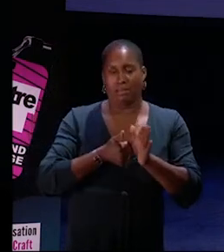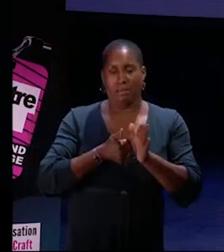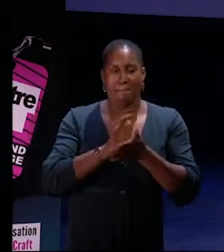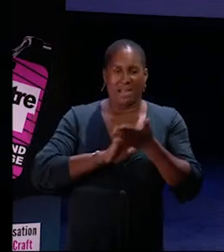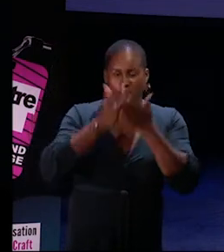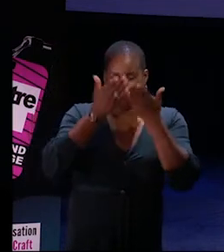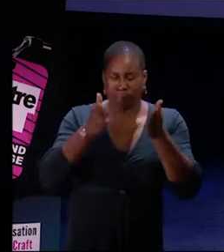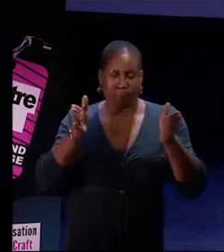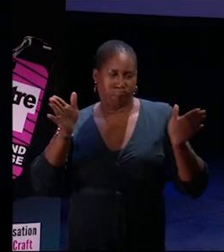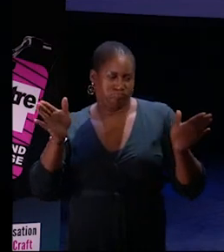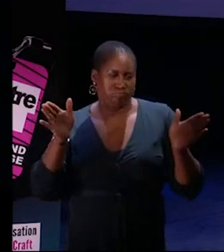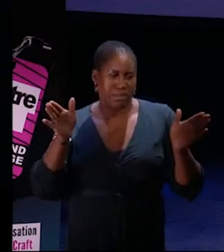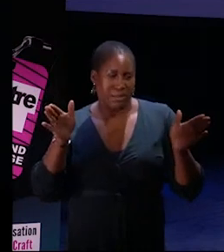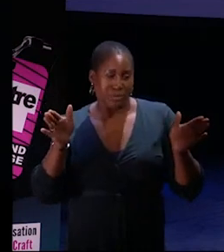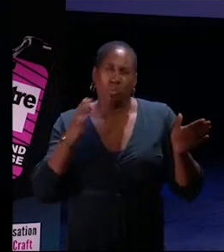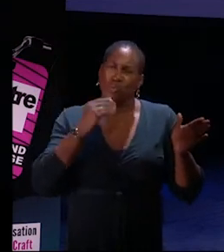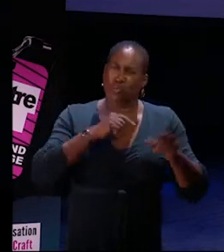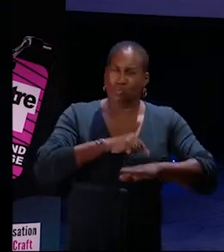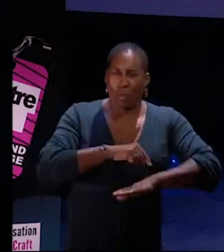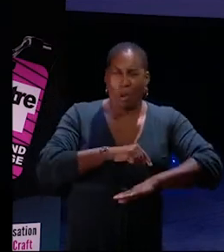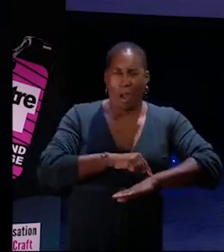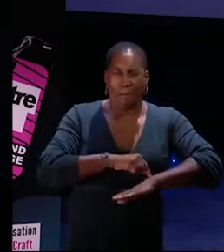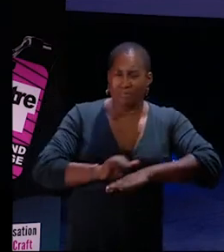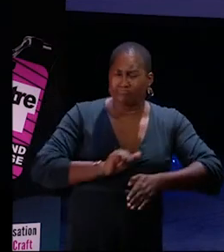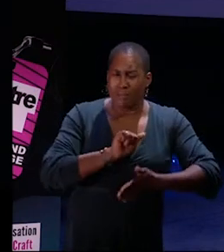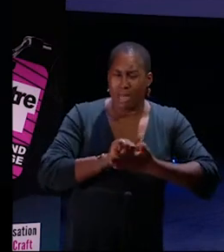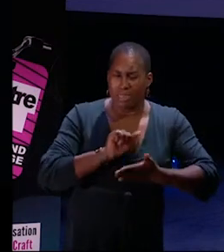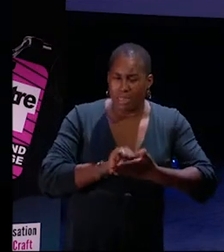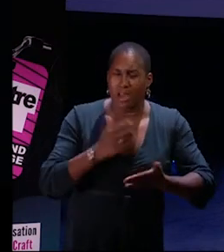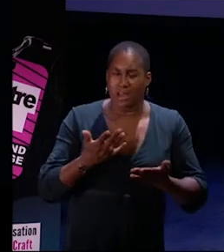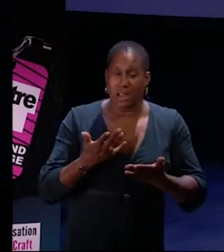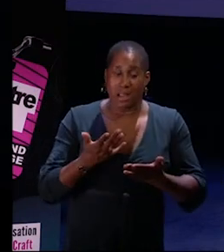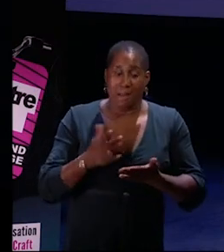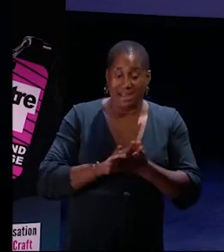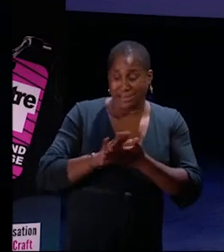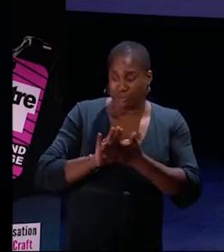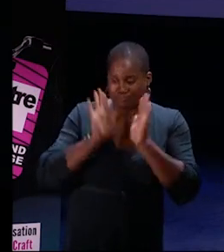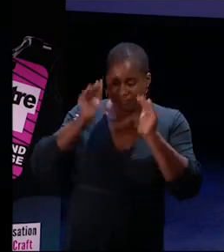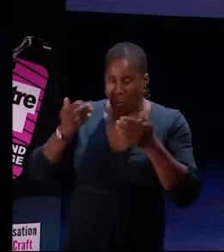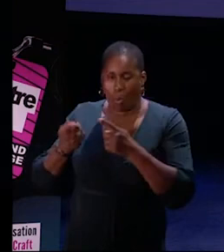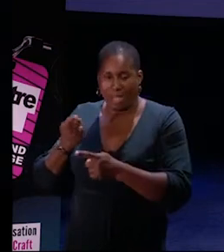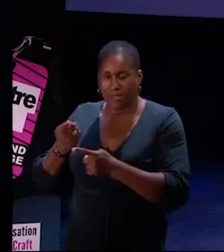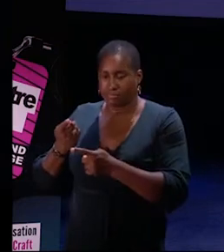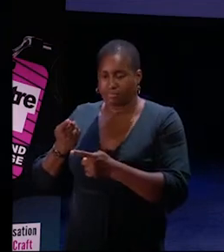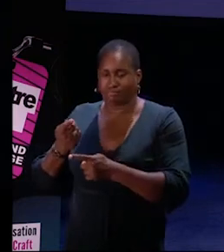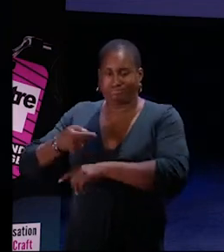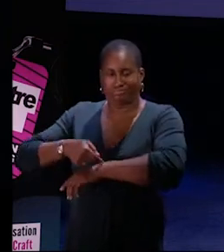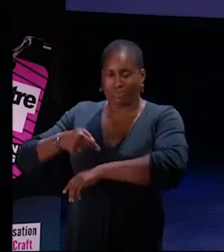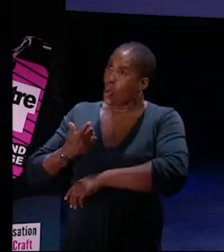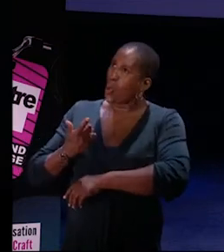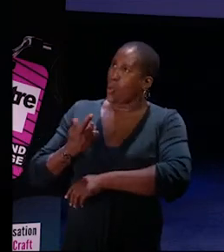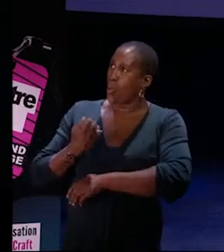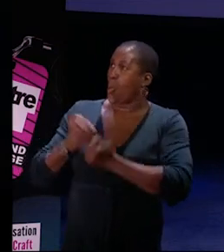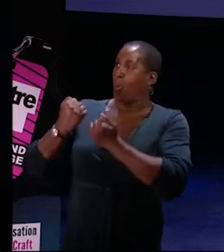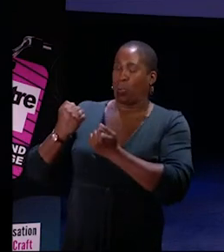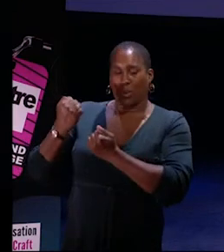it allows you to use your time efficiently and have more personal time for your own artistic endeavors